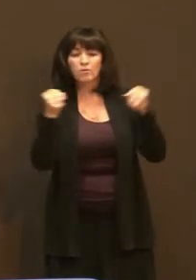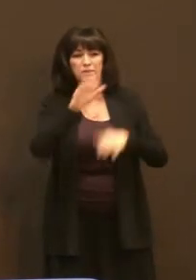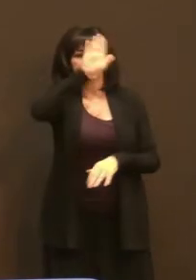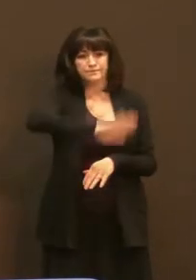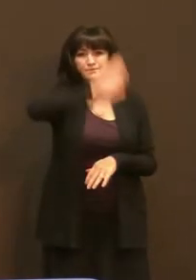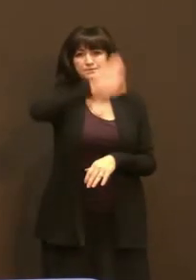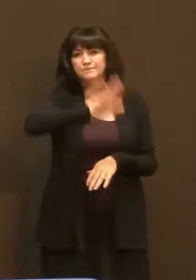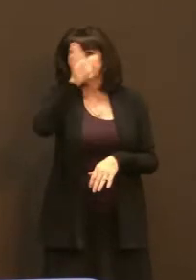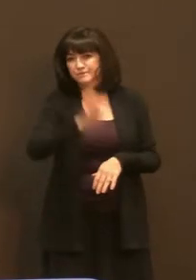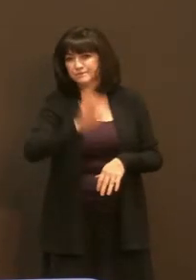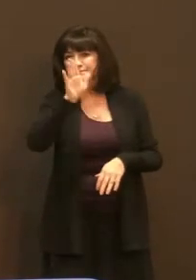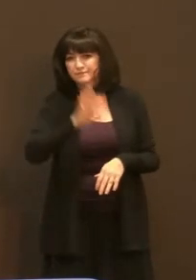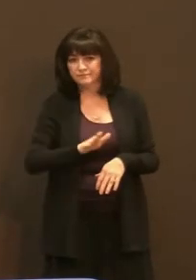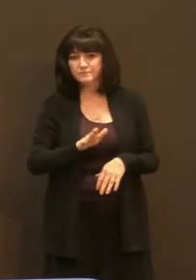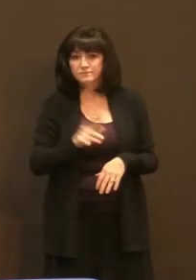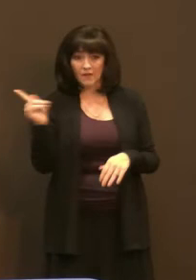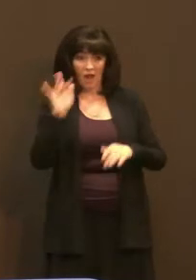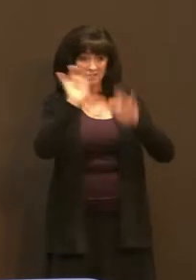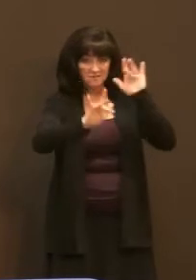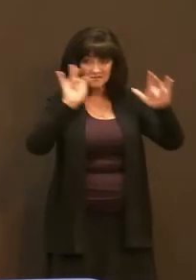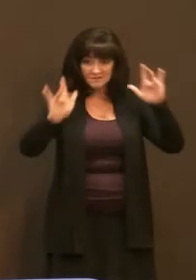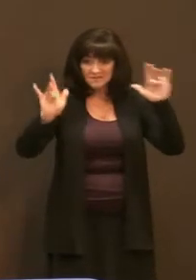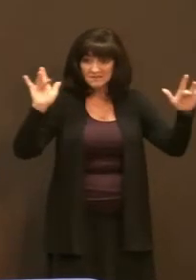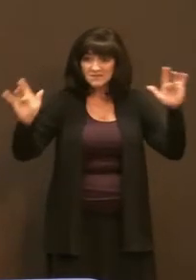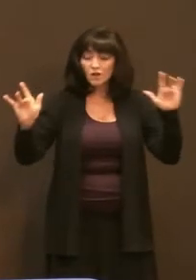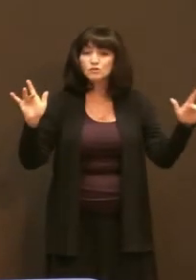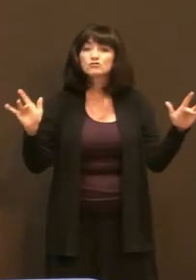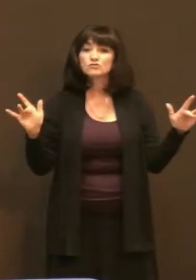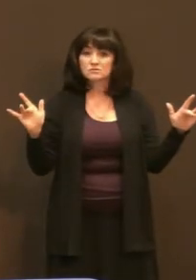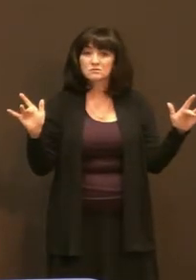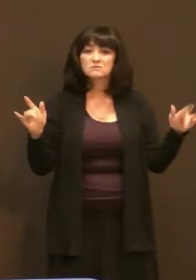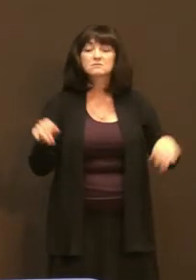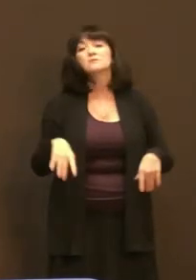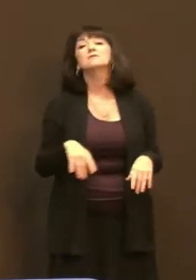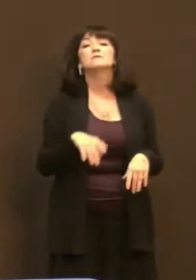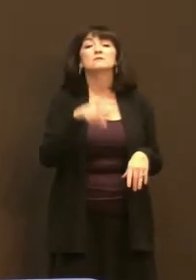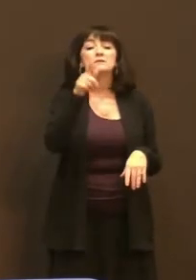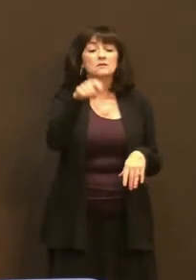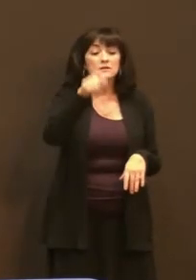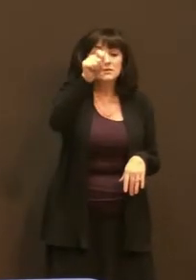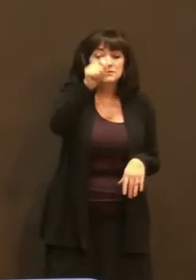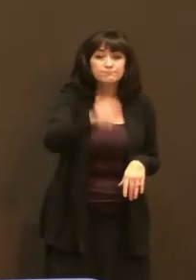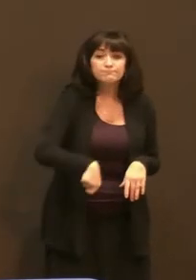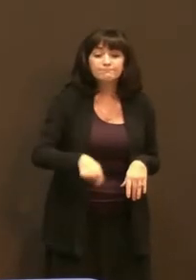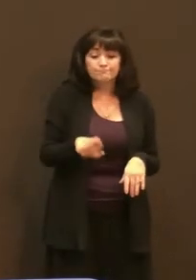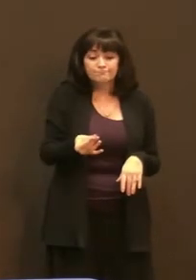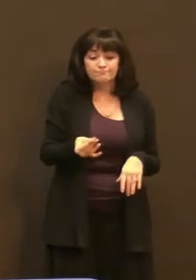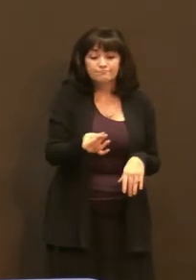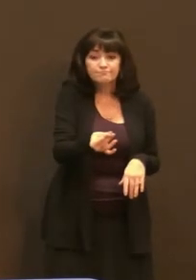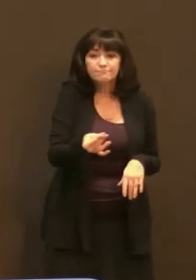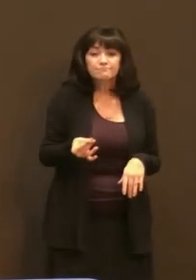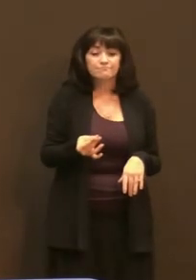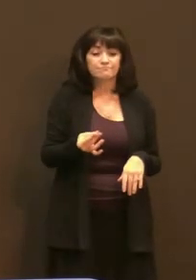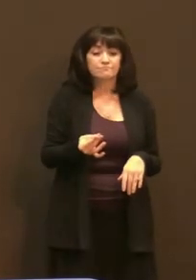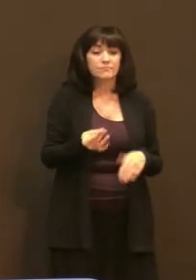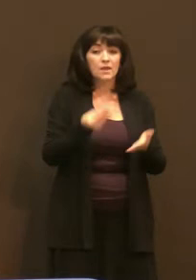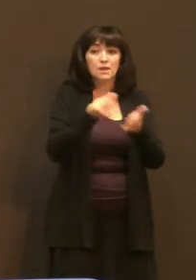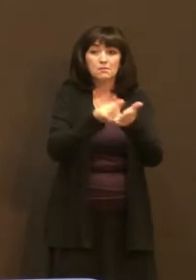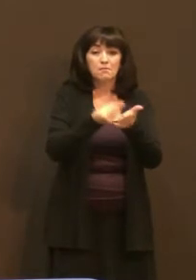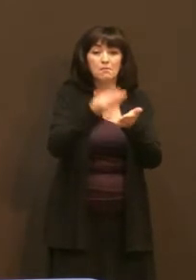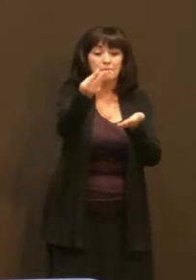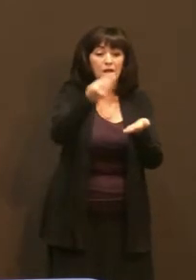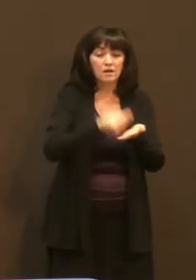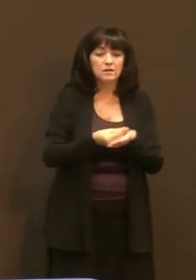Use hand sanitizer after you're touching things like, for example, the card reader for paying, or after you touch money.